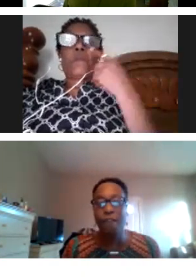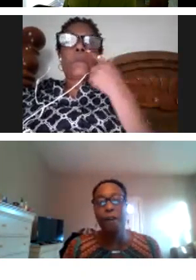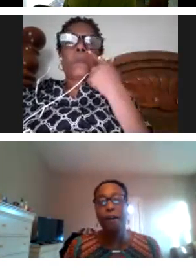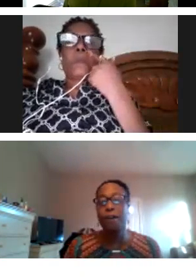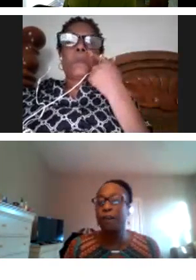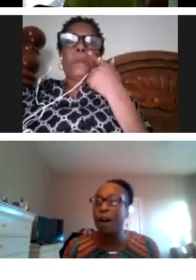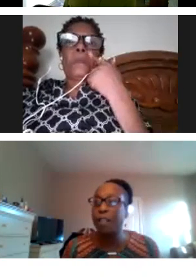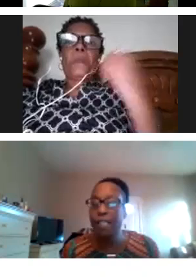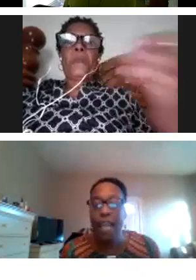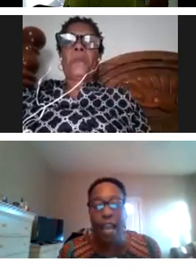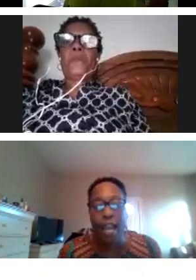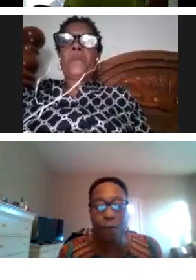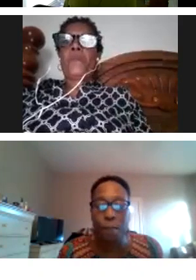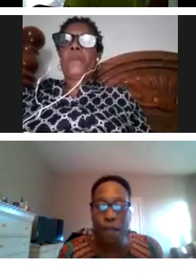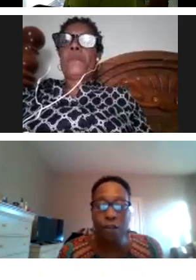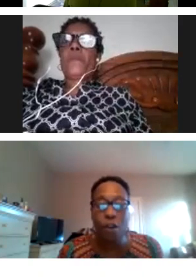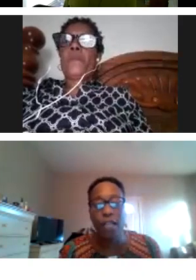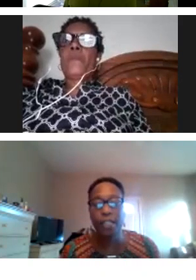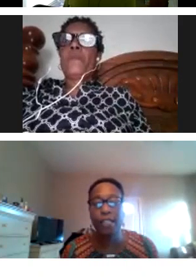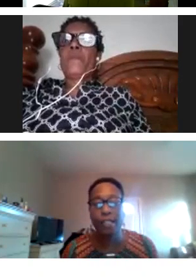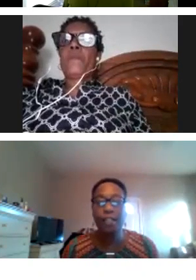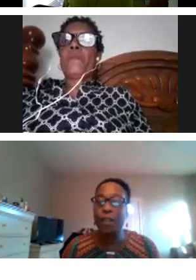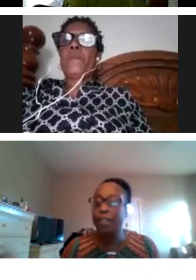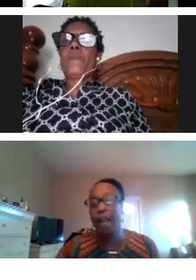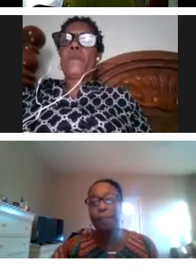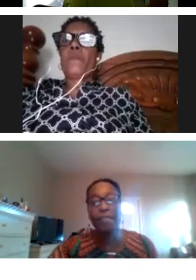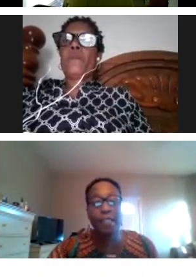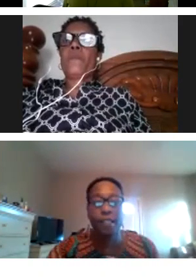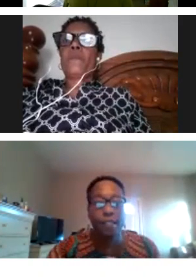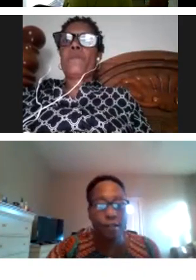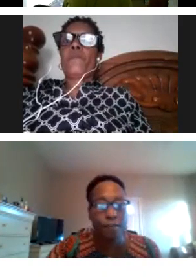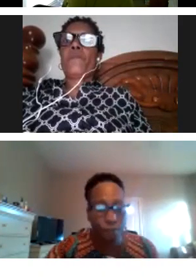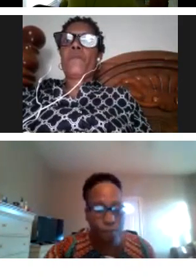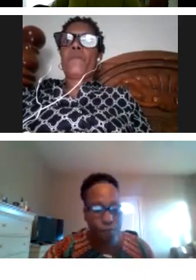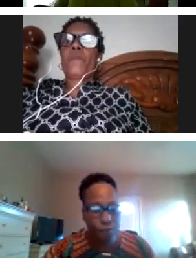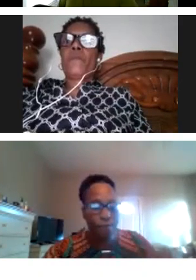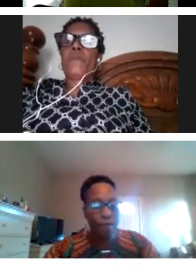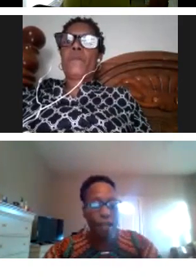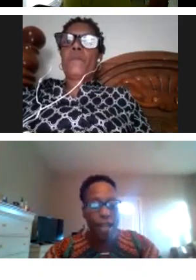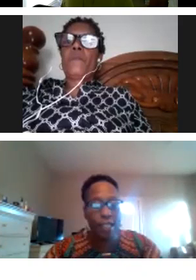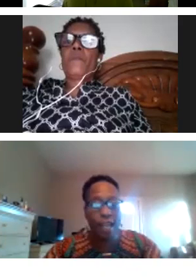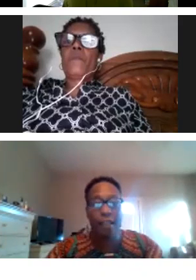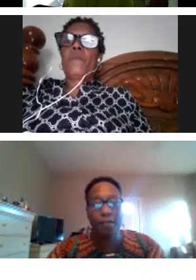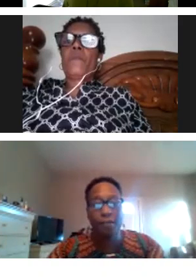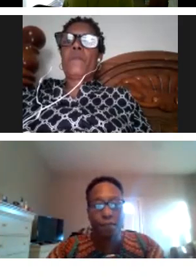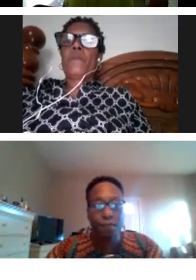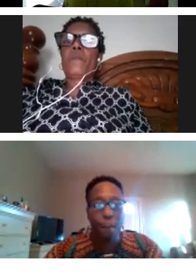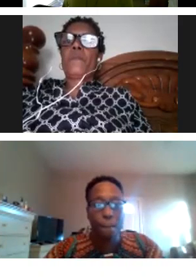and we fight for our own causes and we build coalitions that strengthen our positions. Next